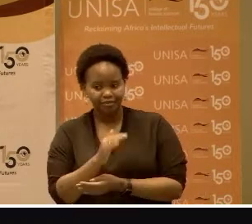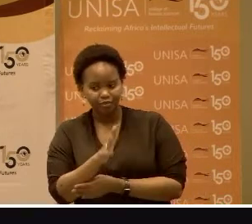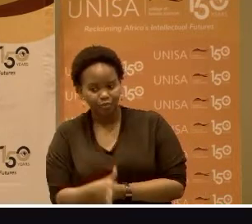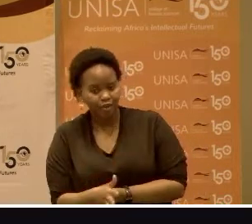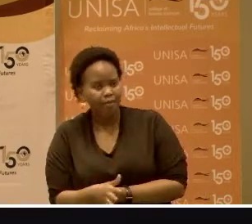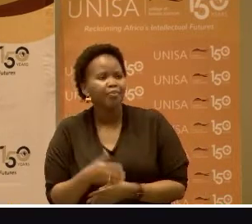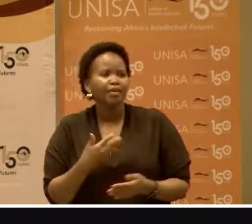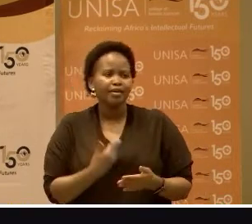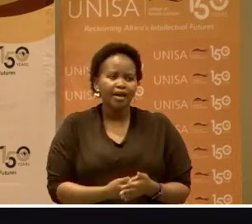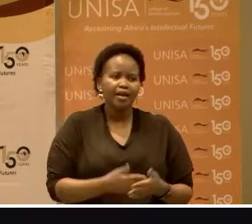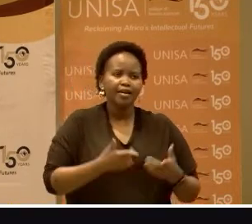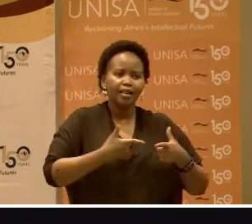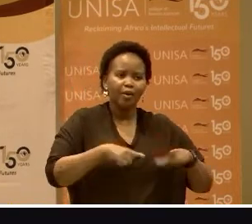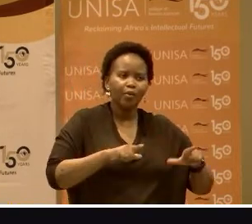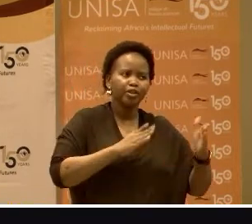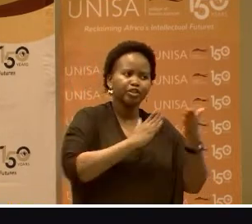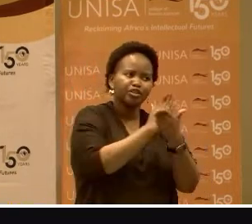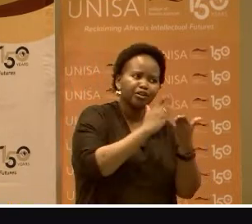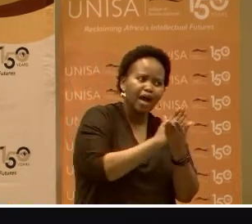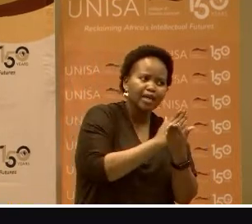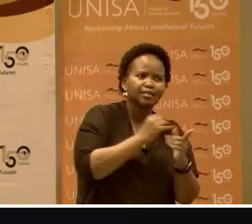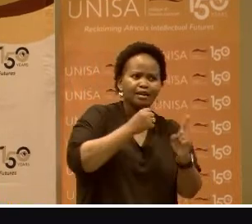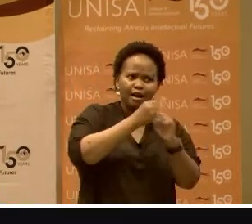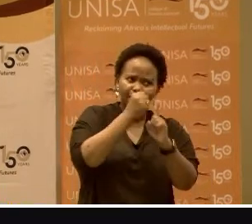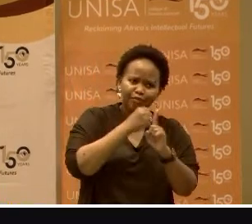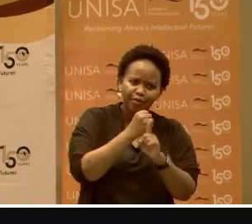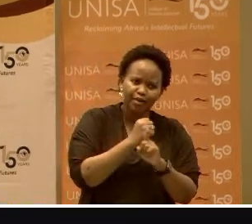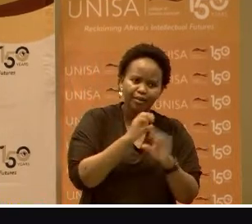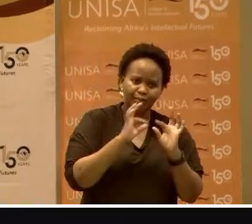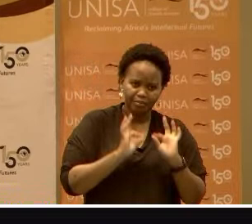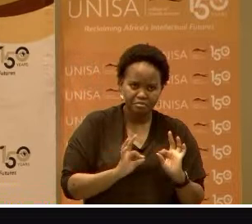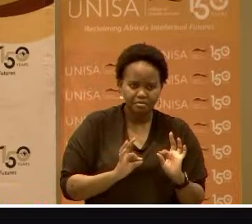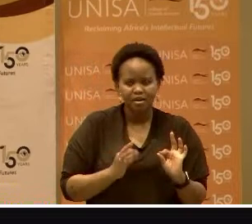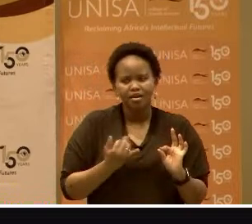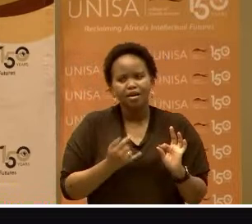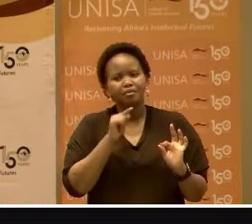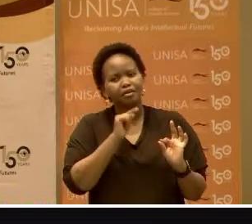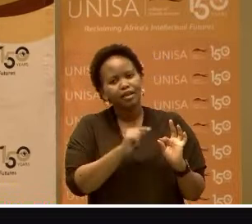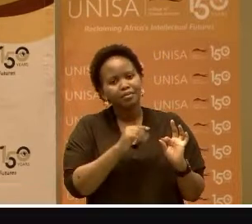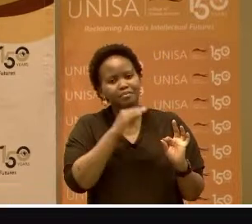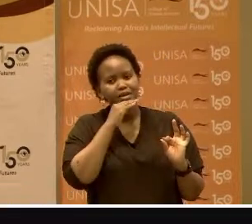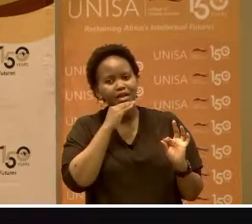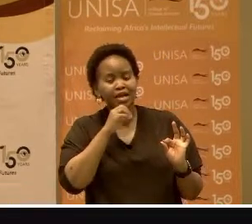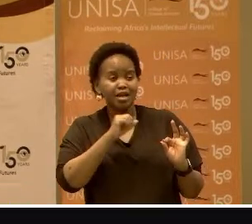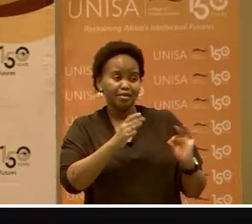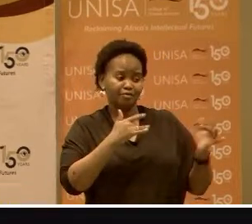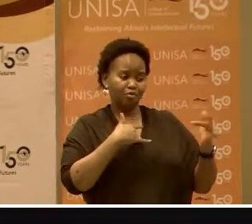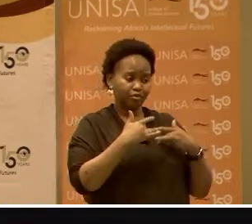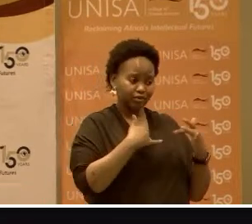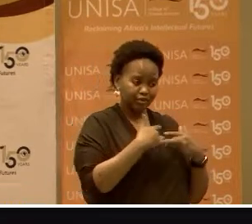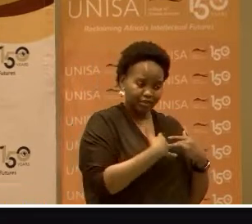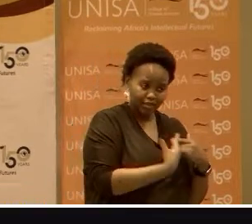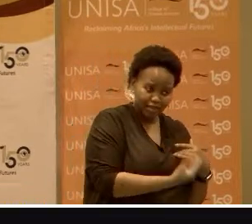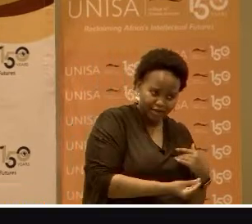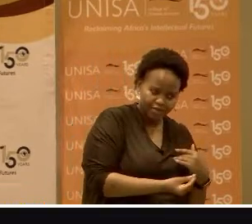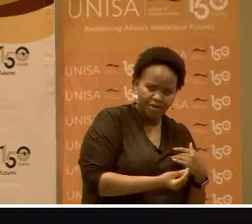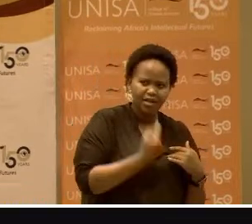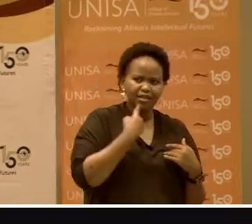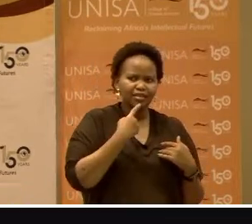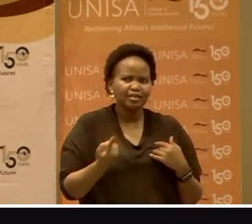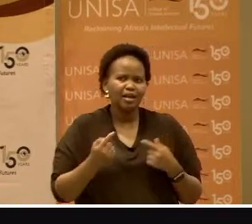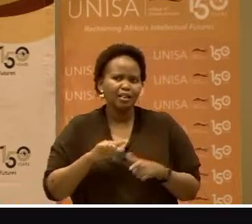for language rights. Yes, this professional can advocate for language rights by raising awareness about the importance of linguistic diversity